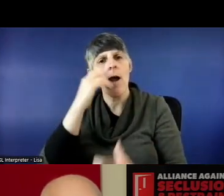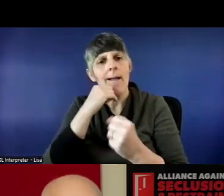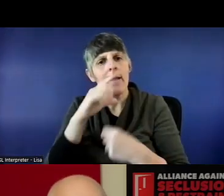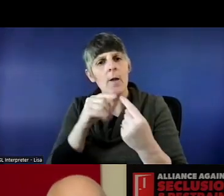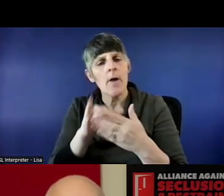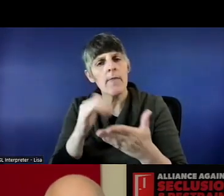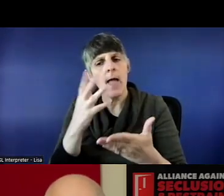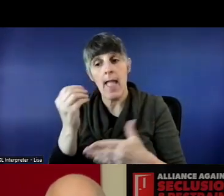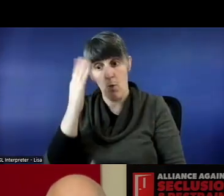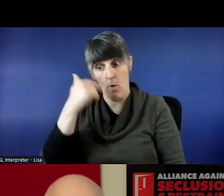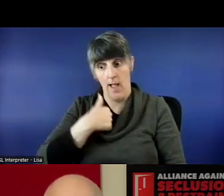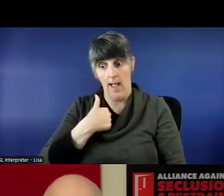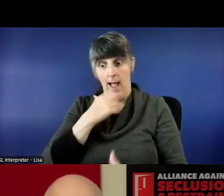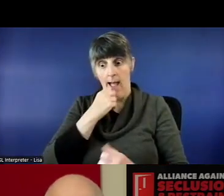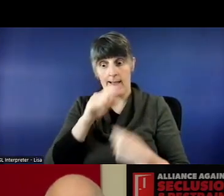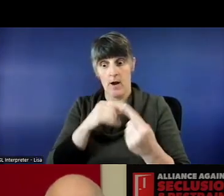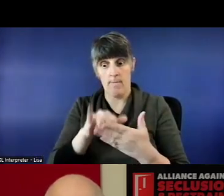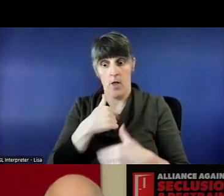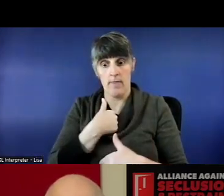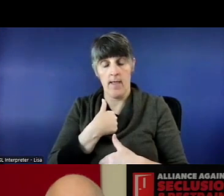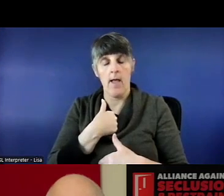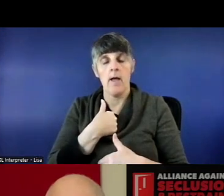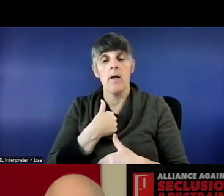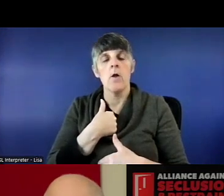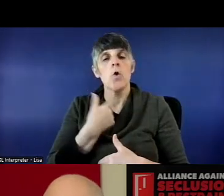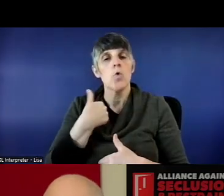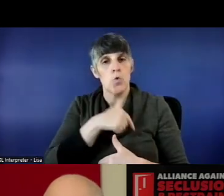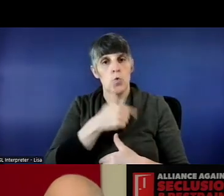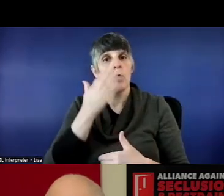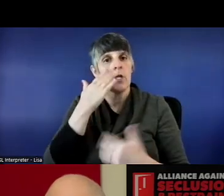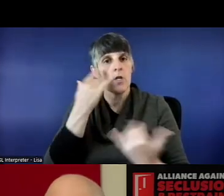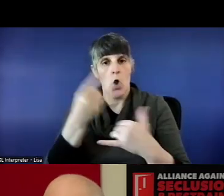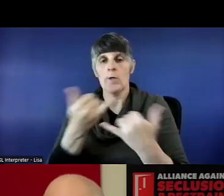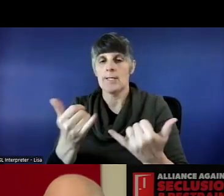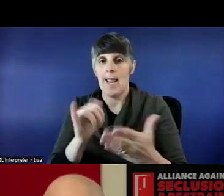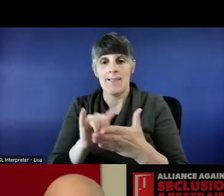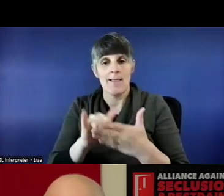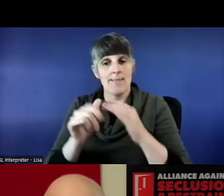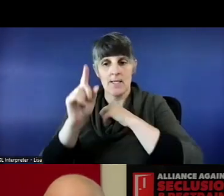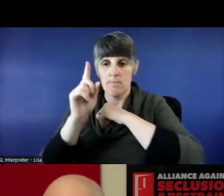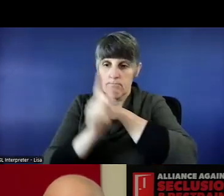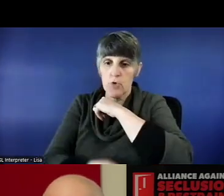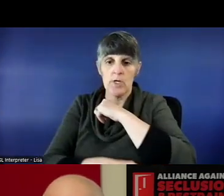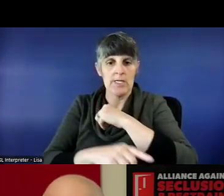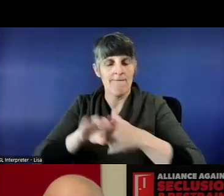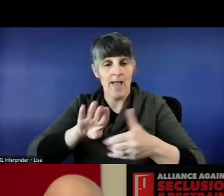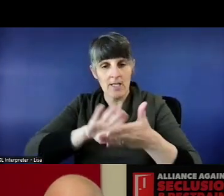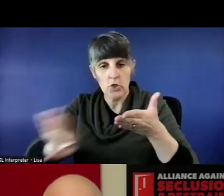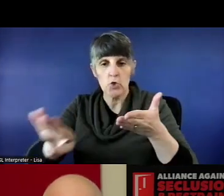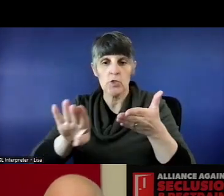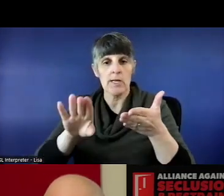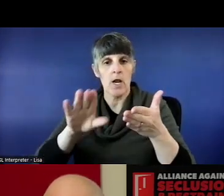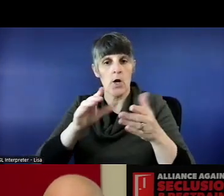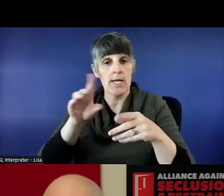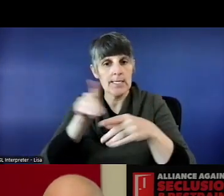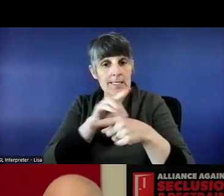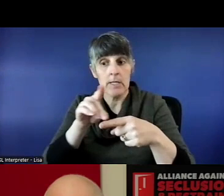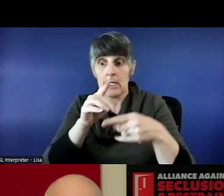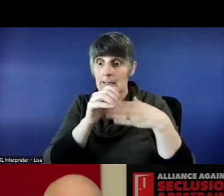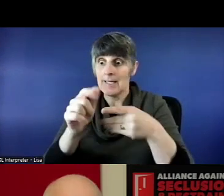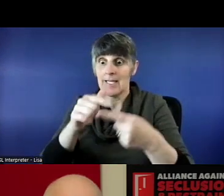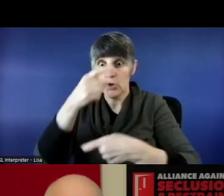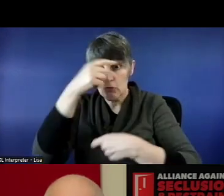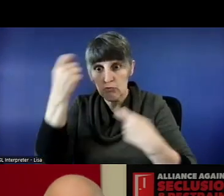that and why I care about that is that we know today that this punitive and exclusionary discipline, it leads to trauma.